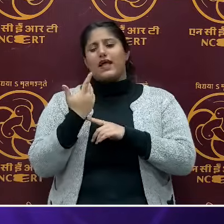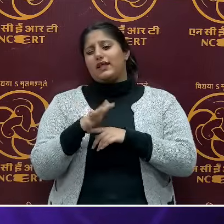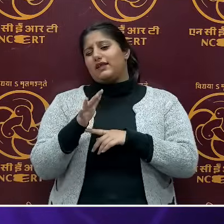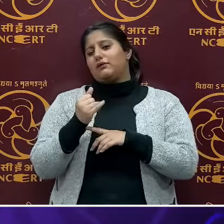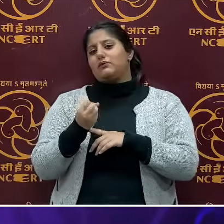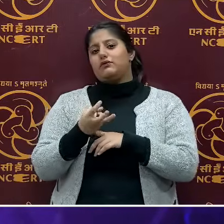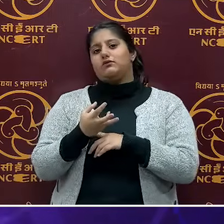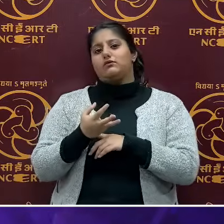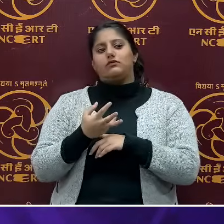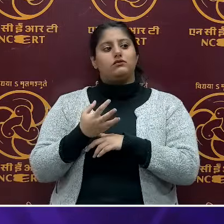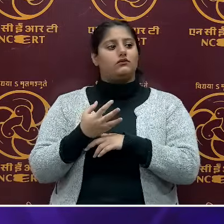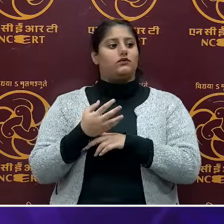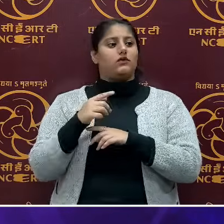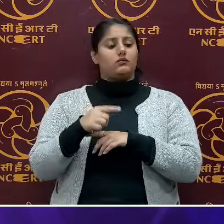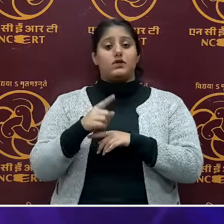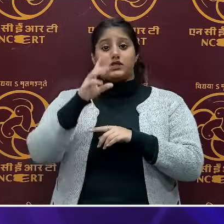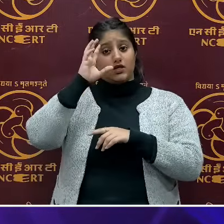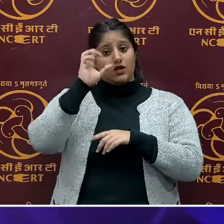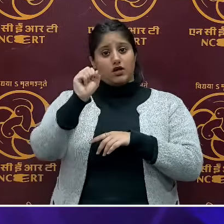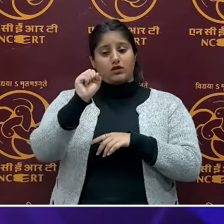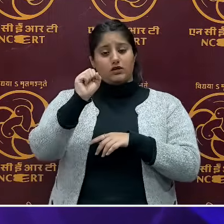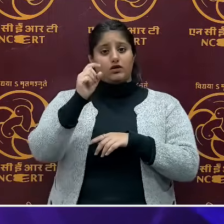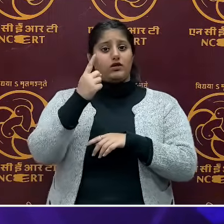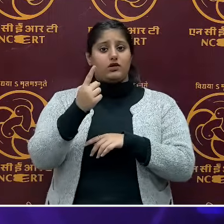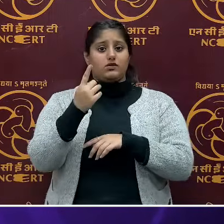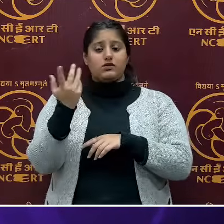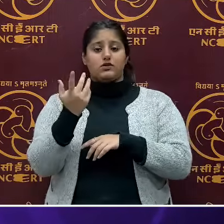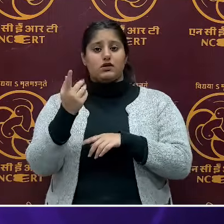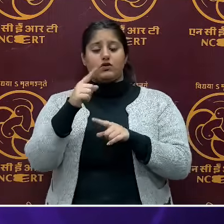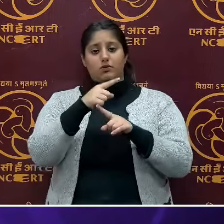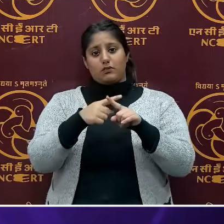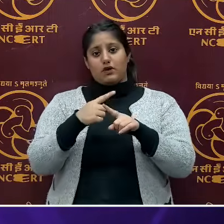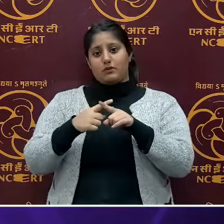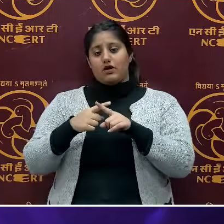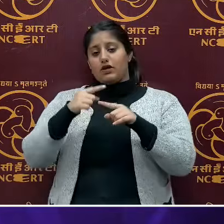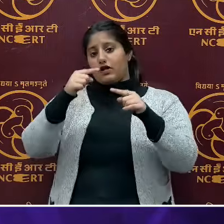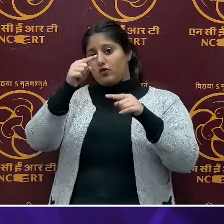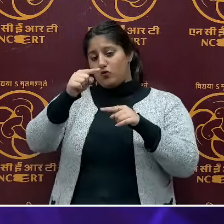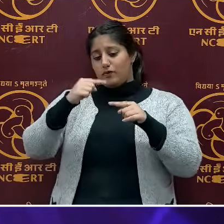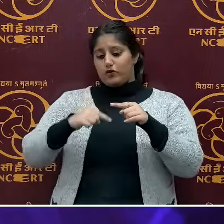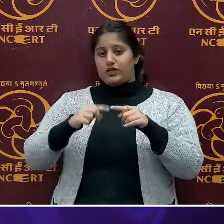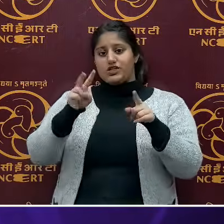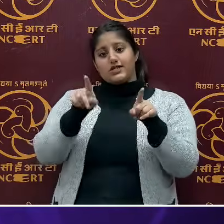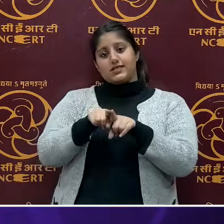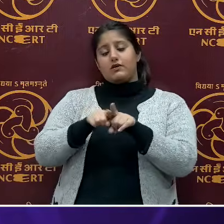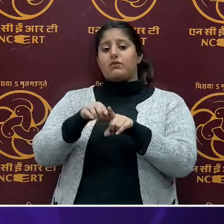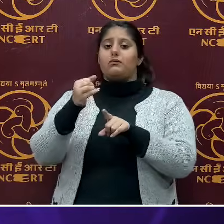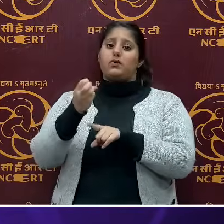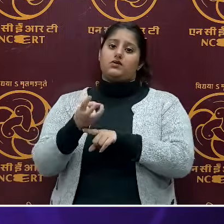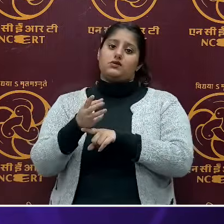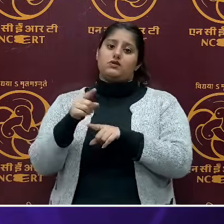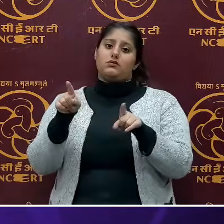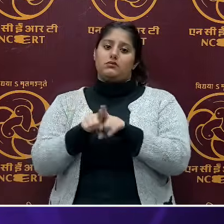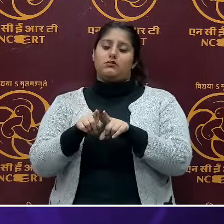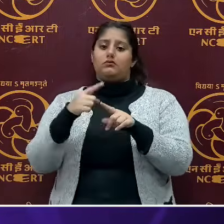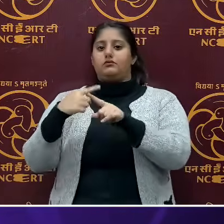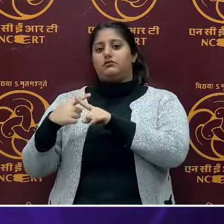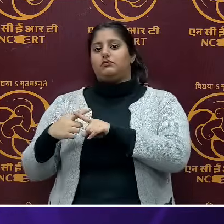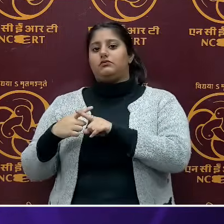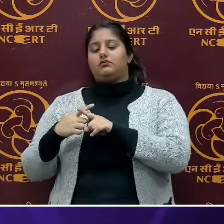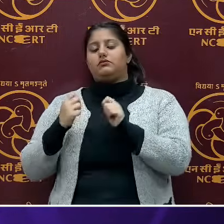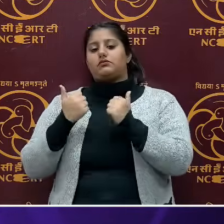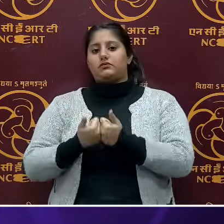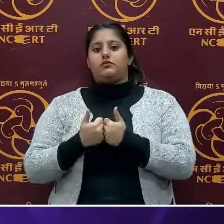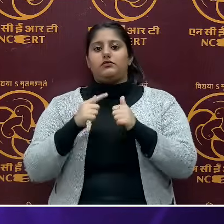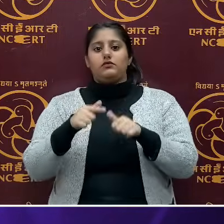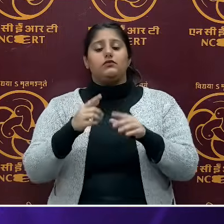Any number. But just remember one thing, that you need to multiply numerator and denominator by the same number. So what